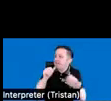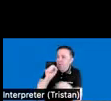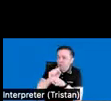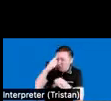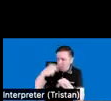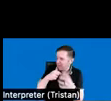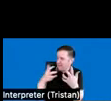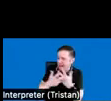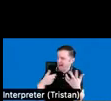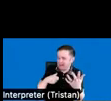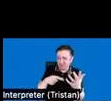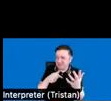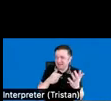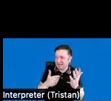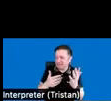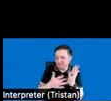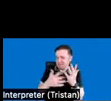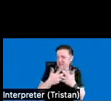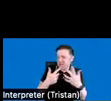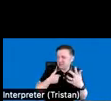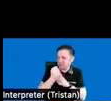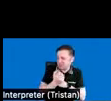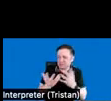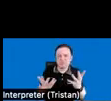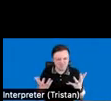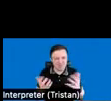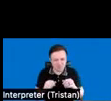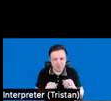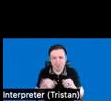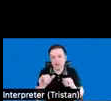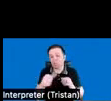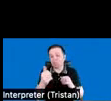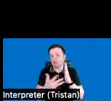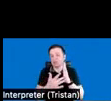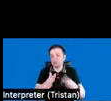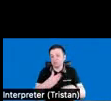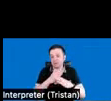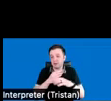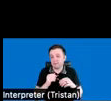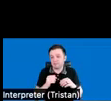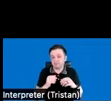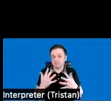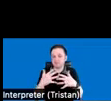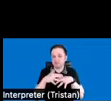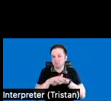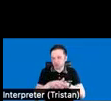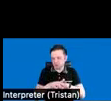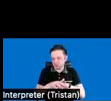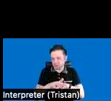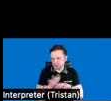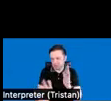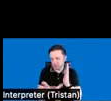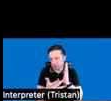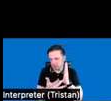the new technologies. Another technology barrier mentioned by caregivers was integration of technology